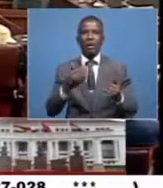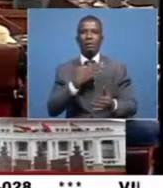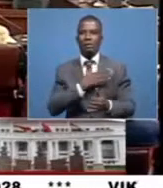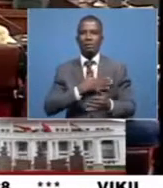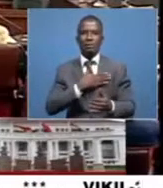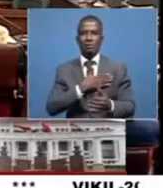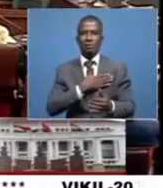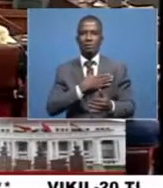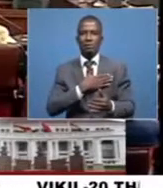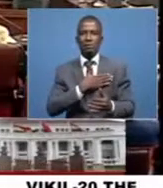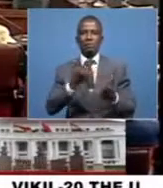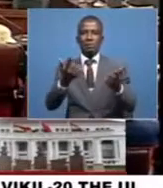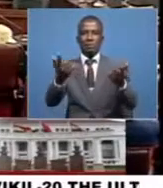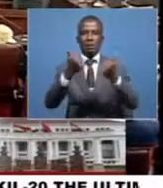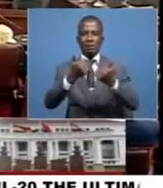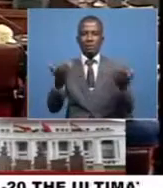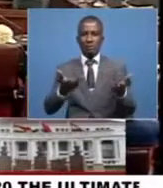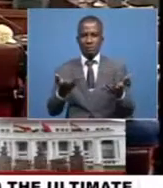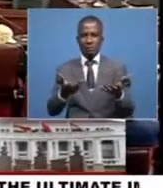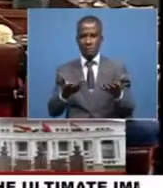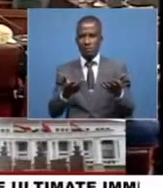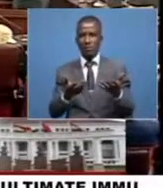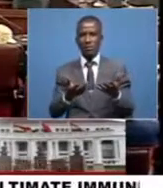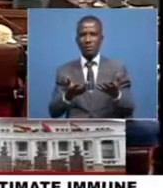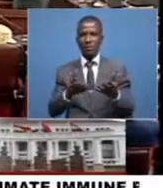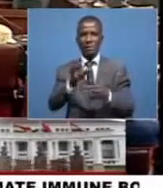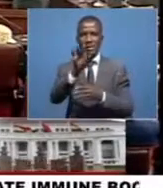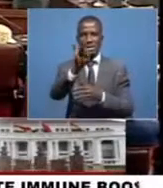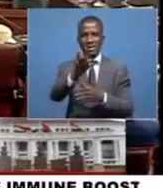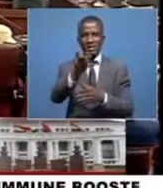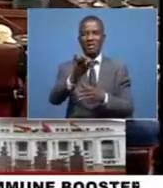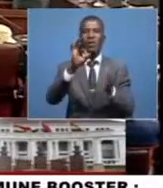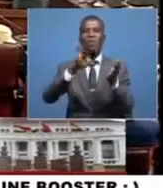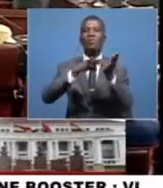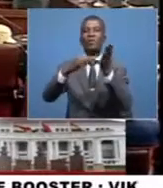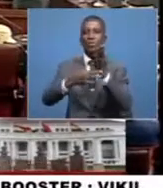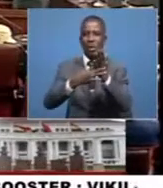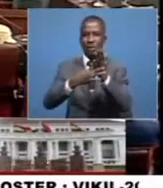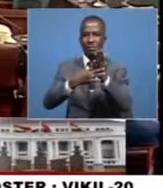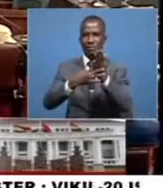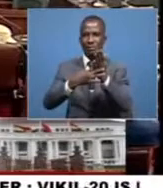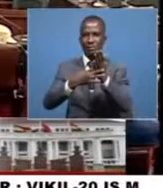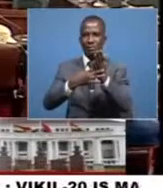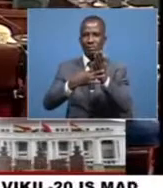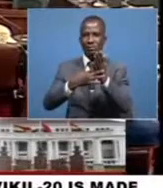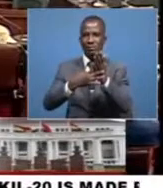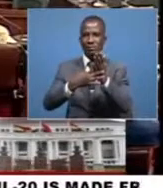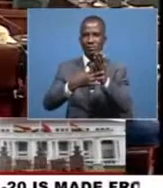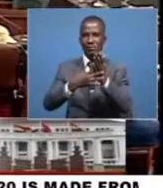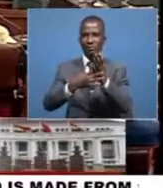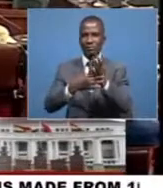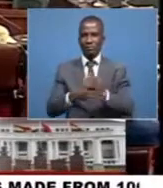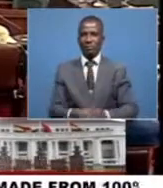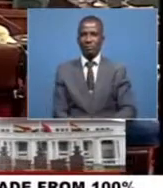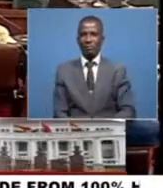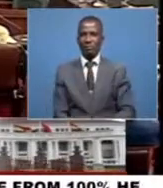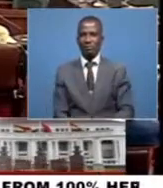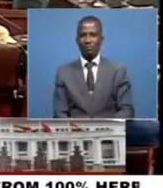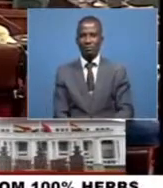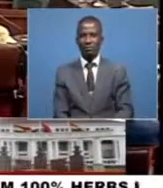come here on the 18th of February. Yes. Yeah.